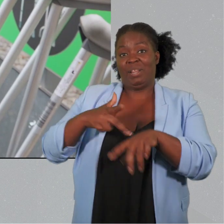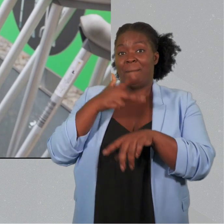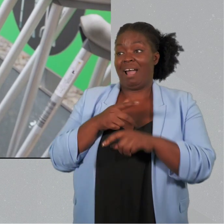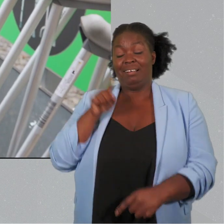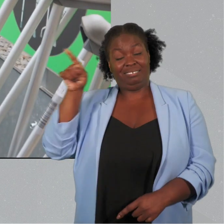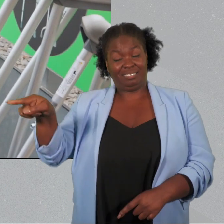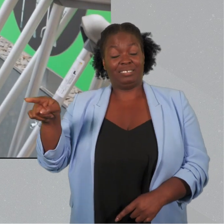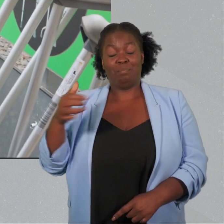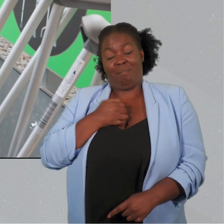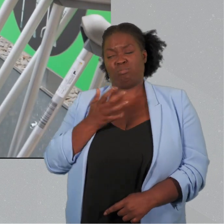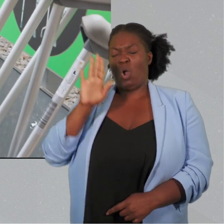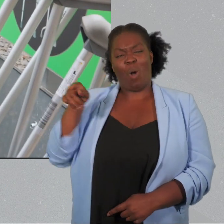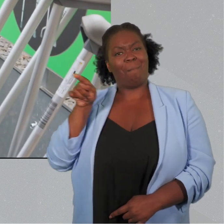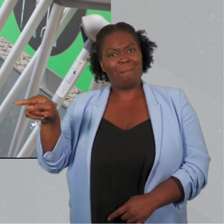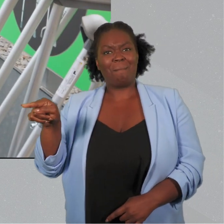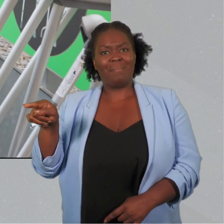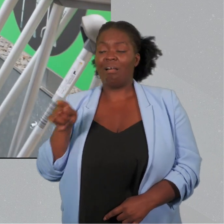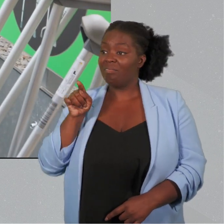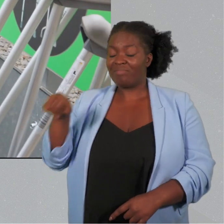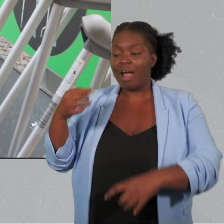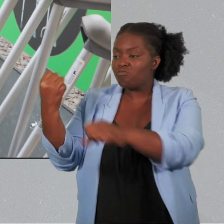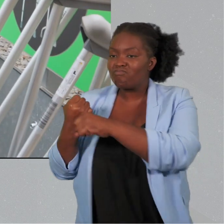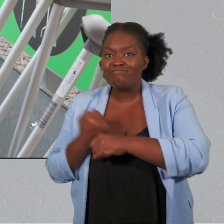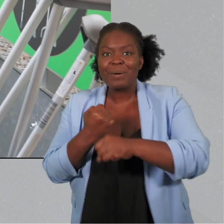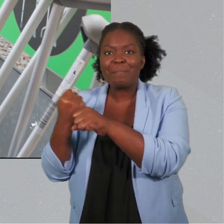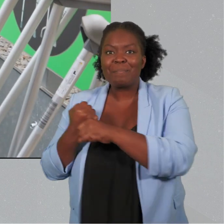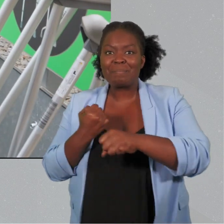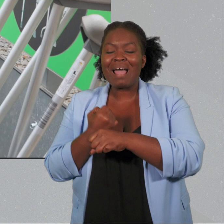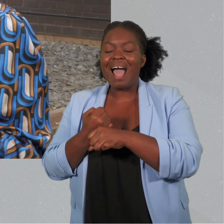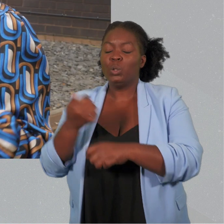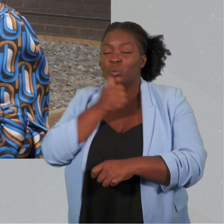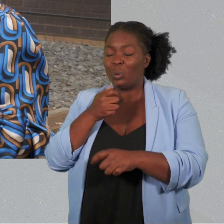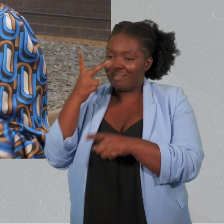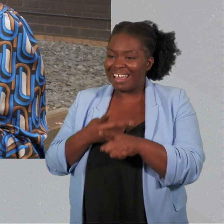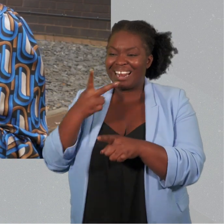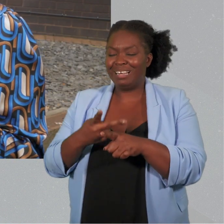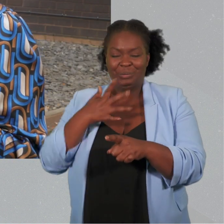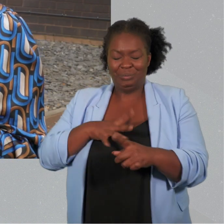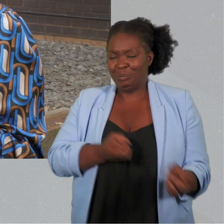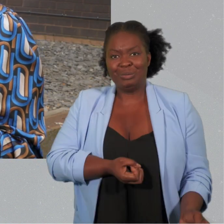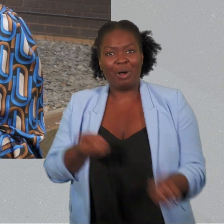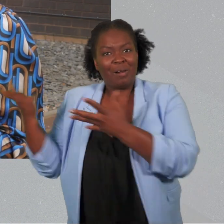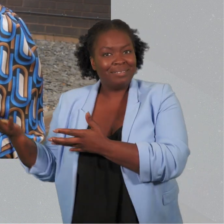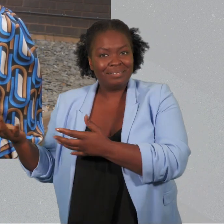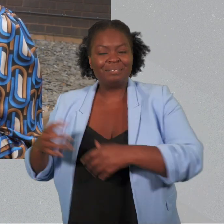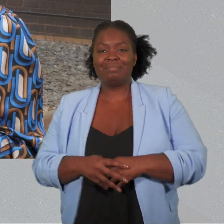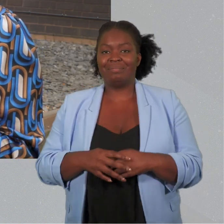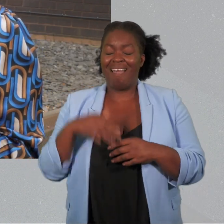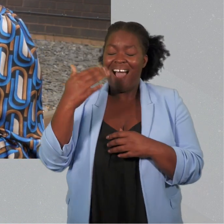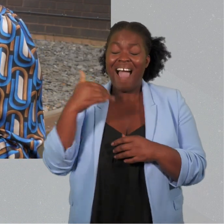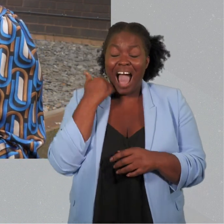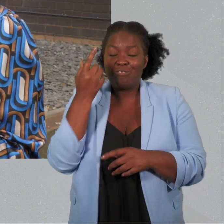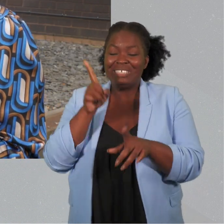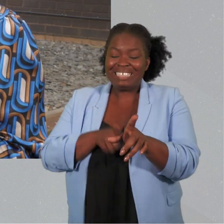there, it's about repairing and reusing rather than discarding. By doing that, year on year, we will be